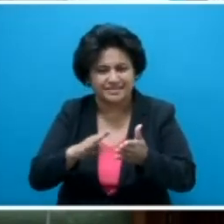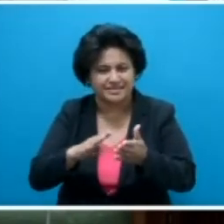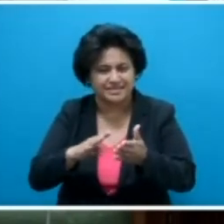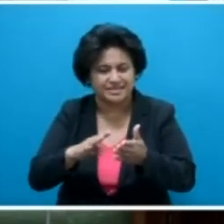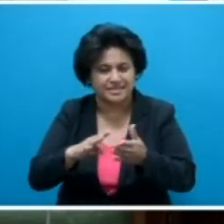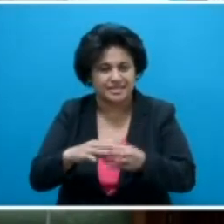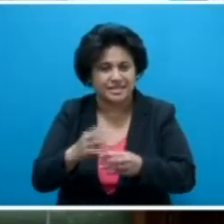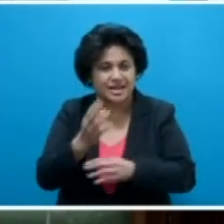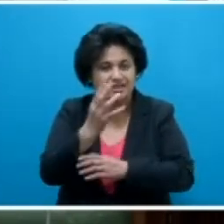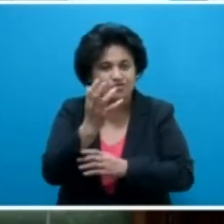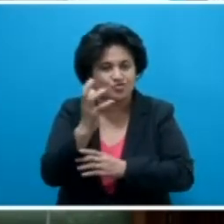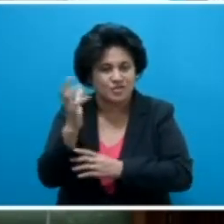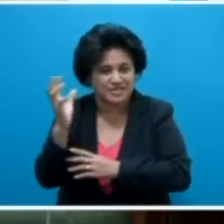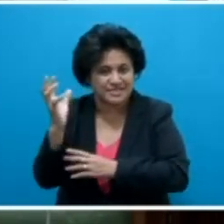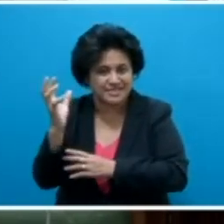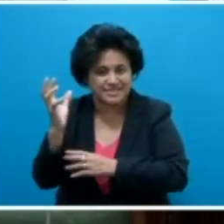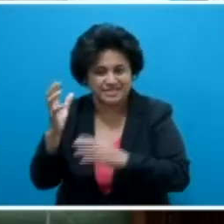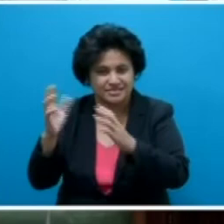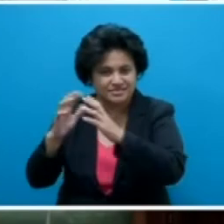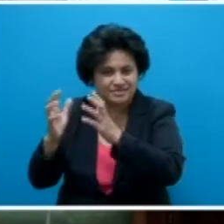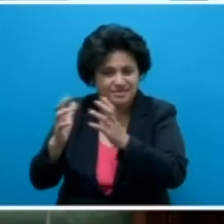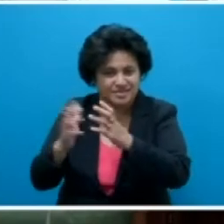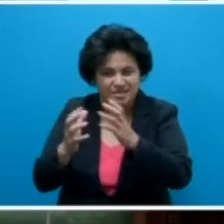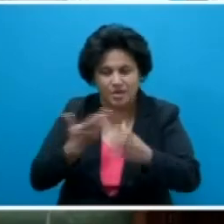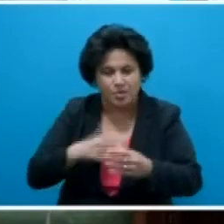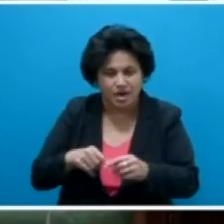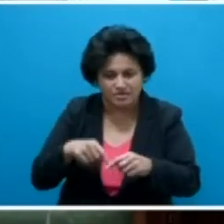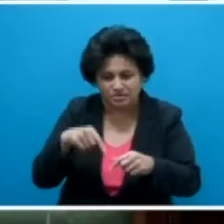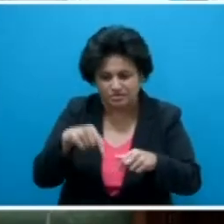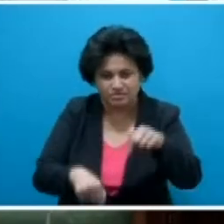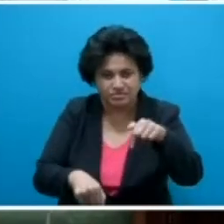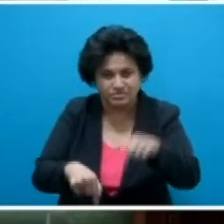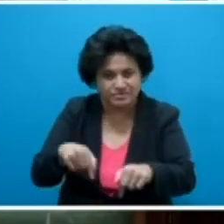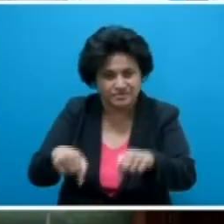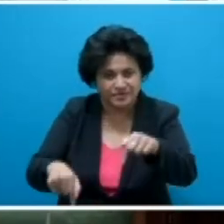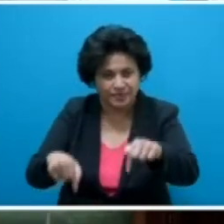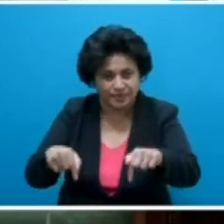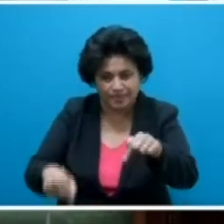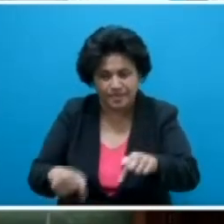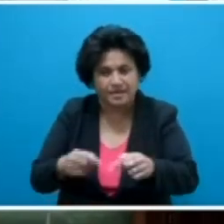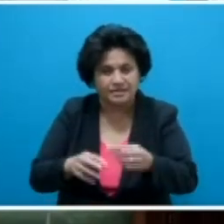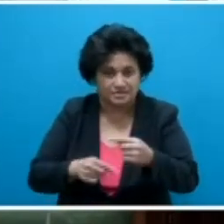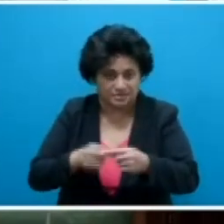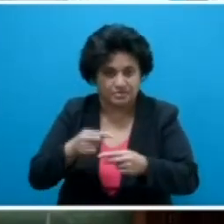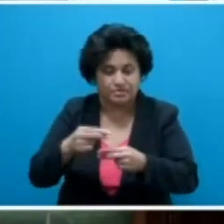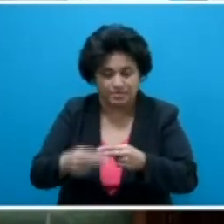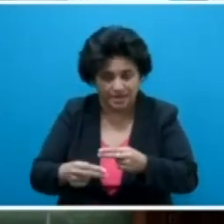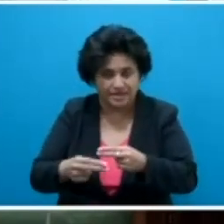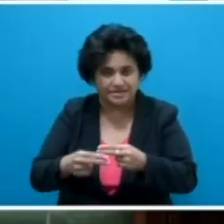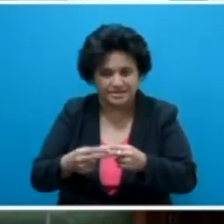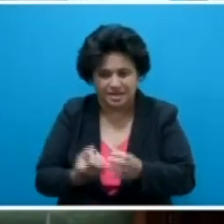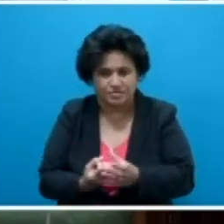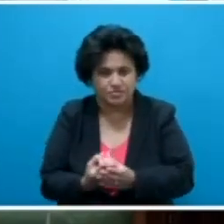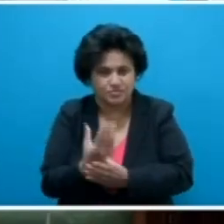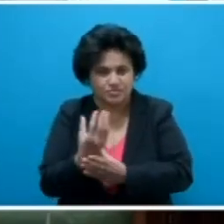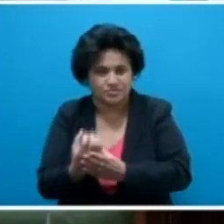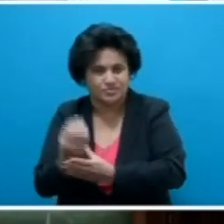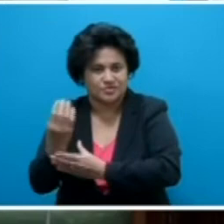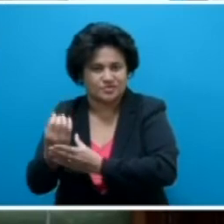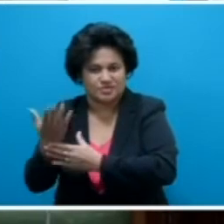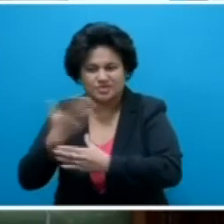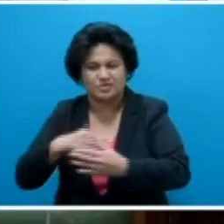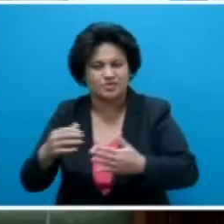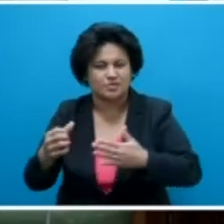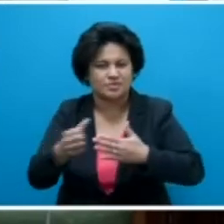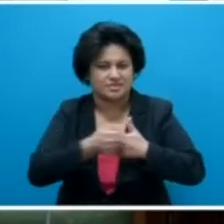Since then, the people of Fiji and visitors, including the United Nations Secretary General and many other dignitaries,